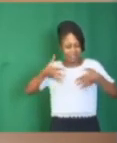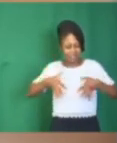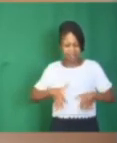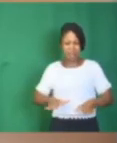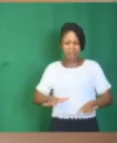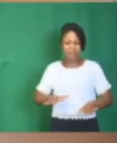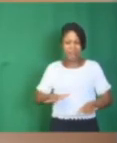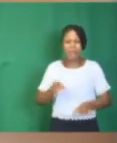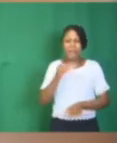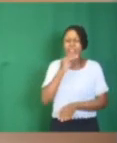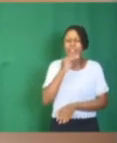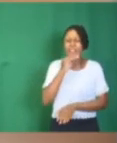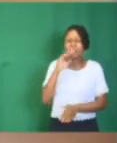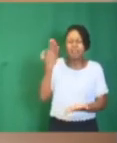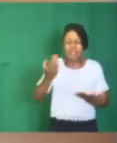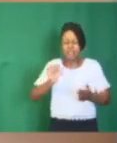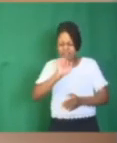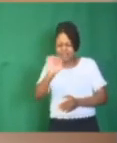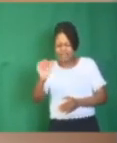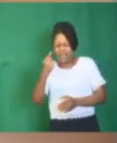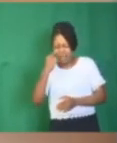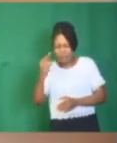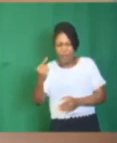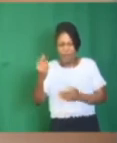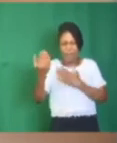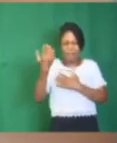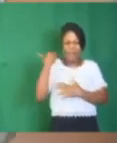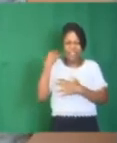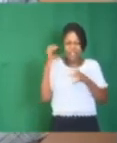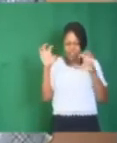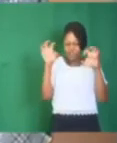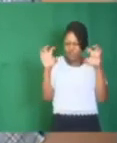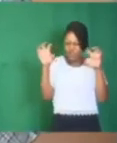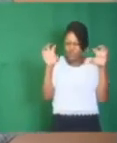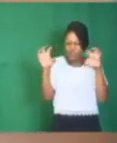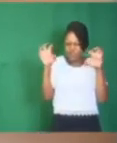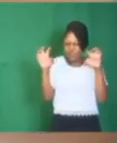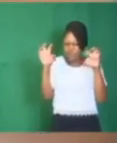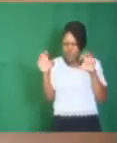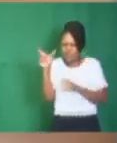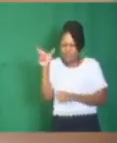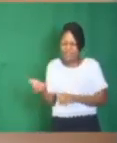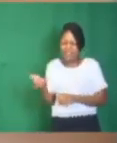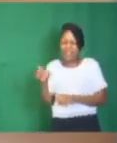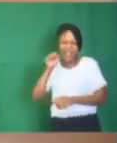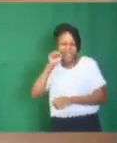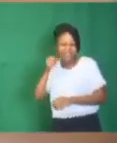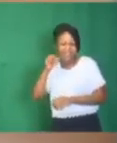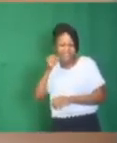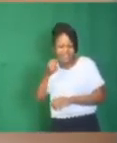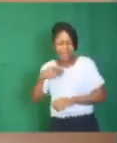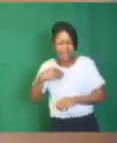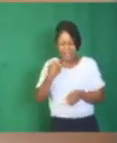in the books before, but then what is mostly important to note, I will just highlight a bit because we are running out of